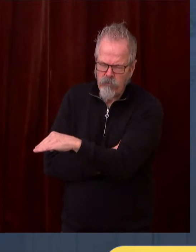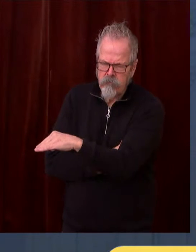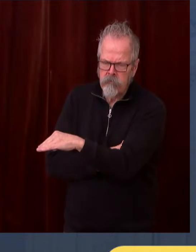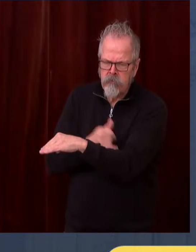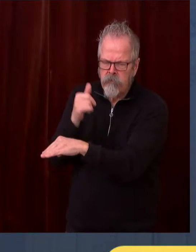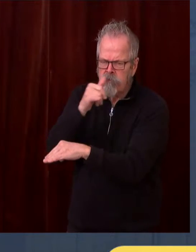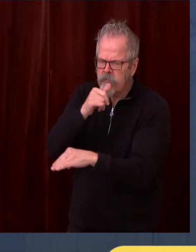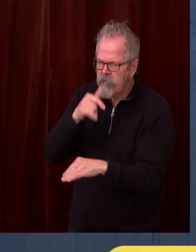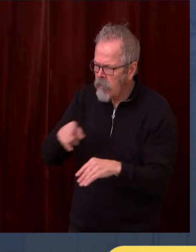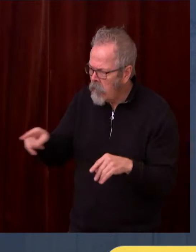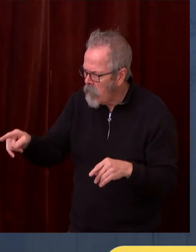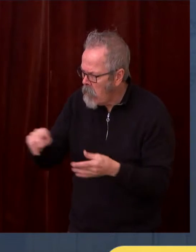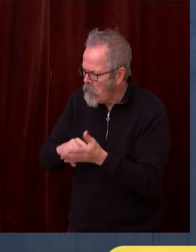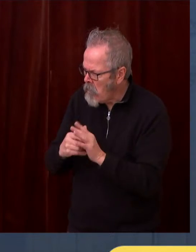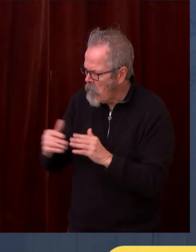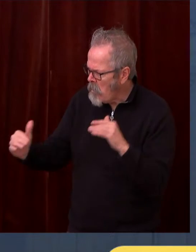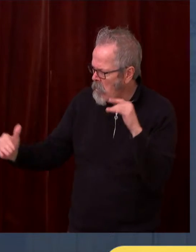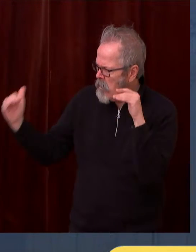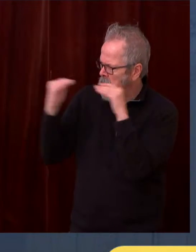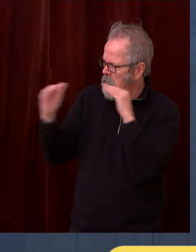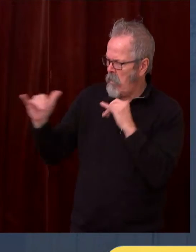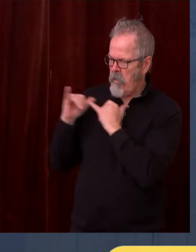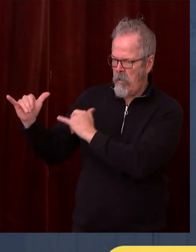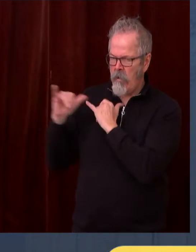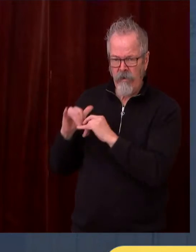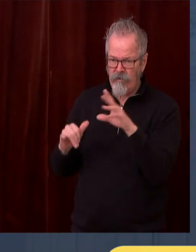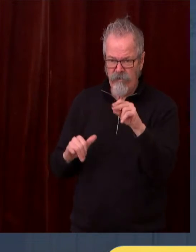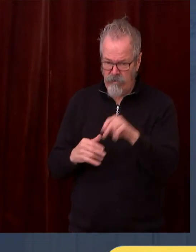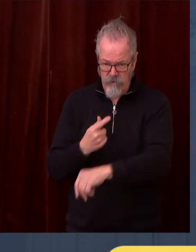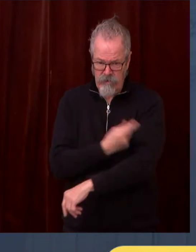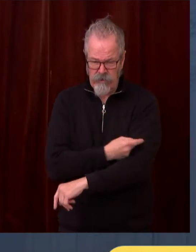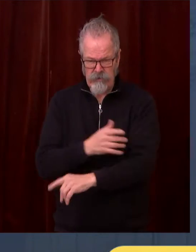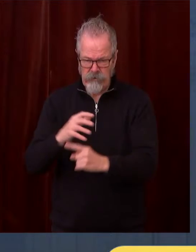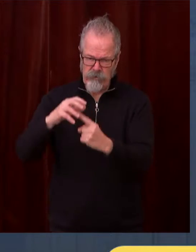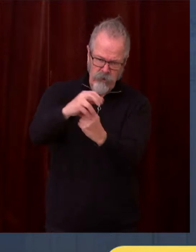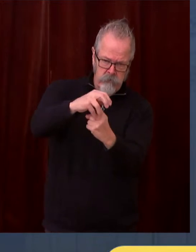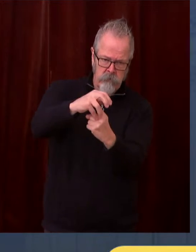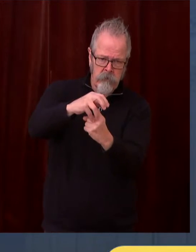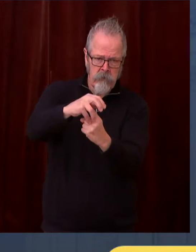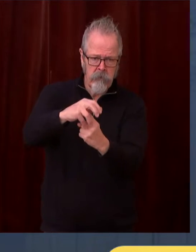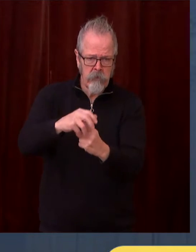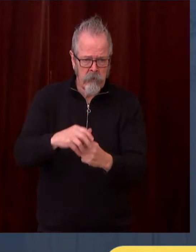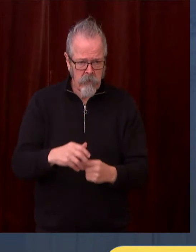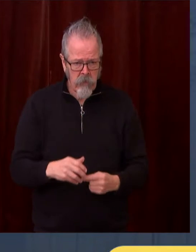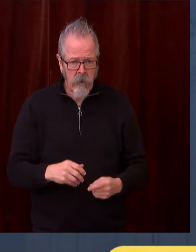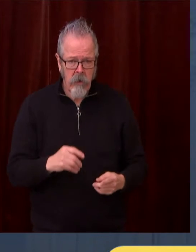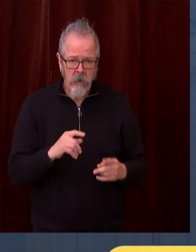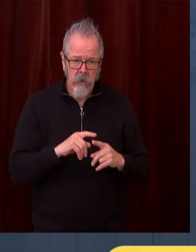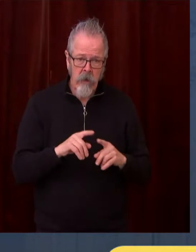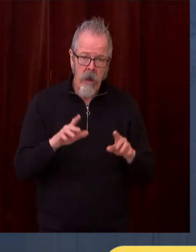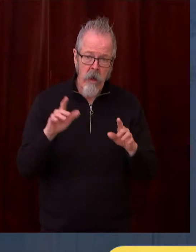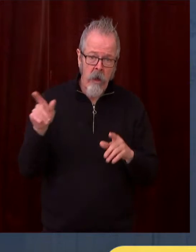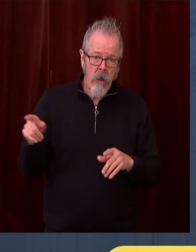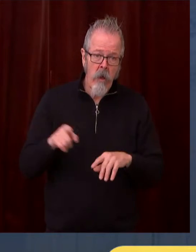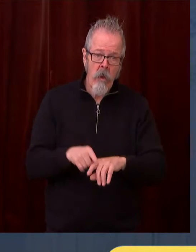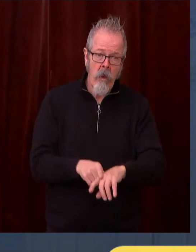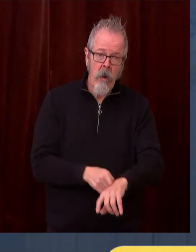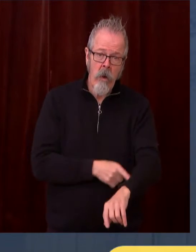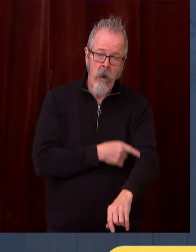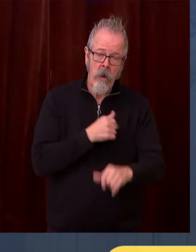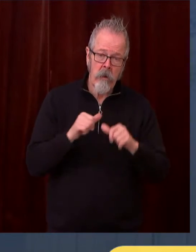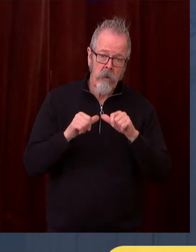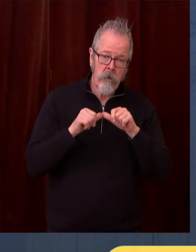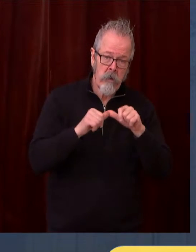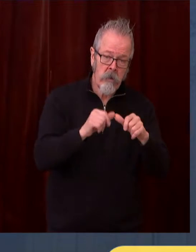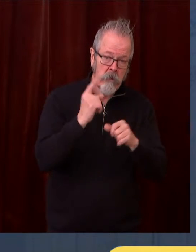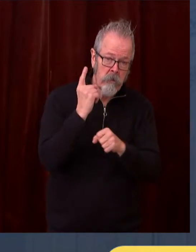year, 2 years, it's too soon to tell. With regard to pregnant women, there's extensive discussion at the